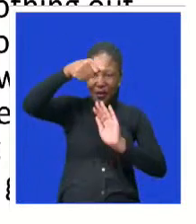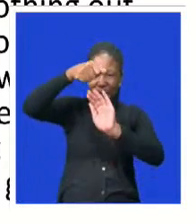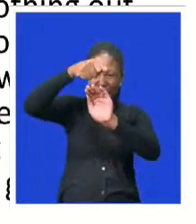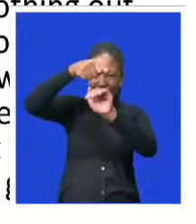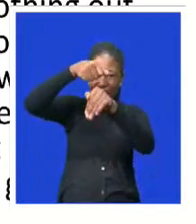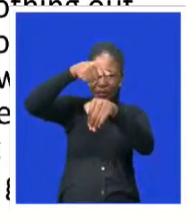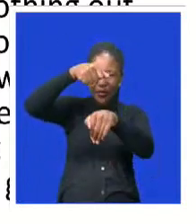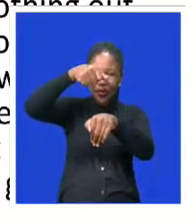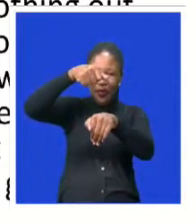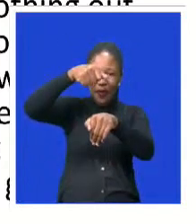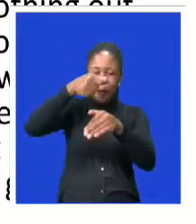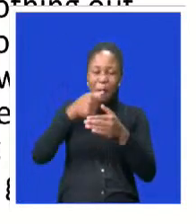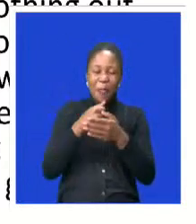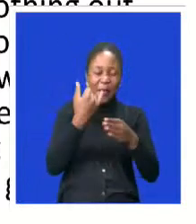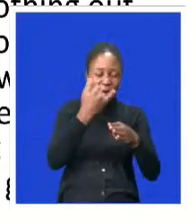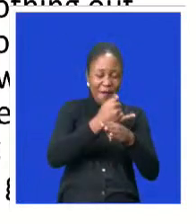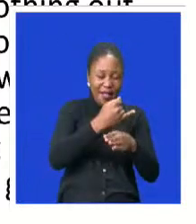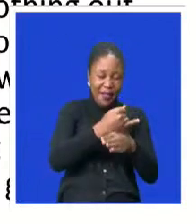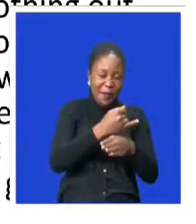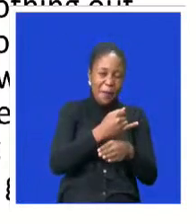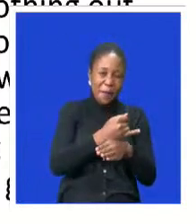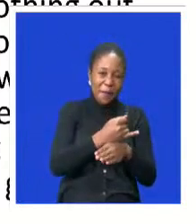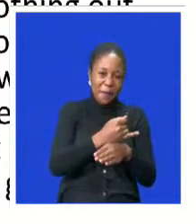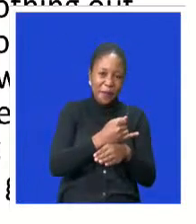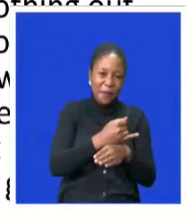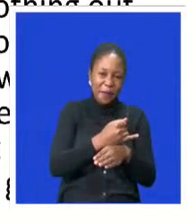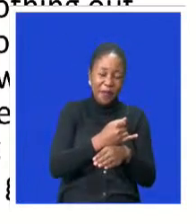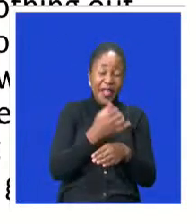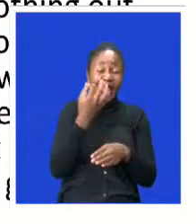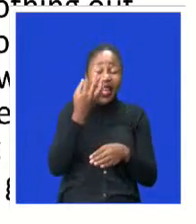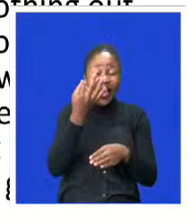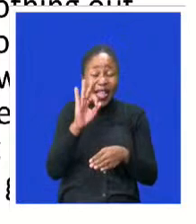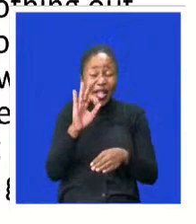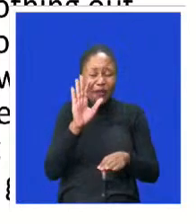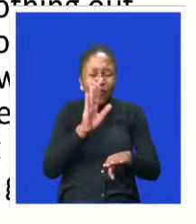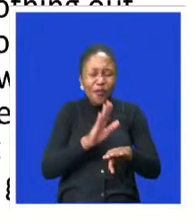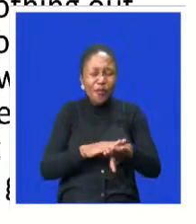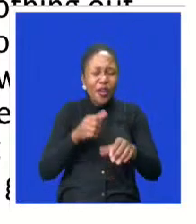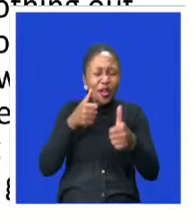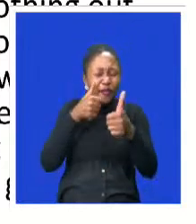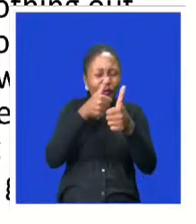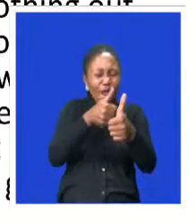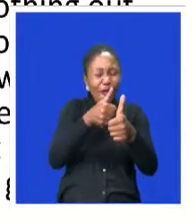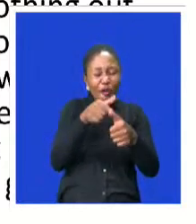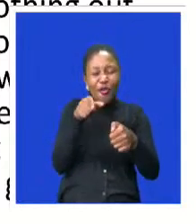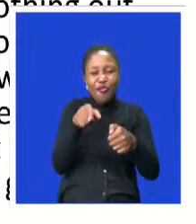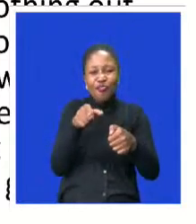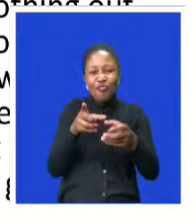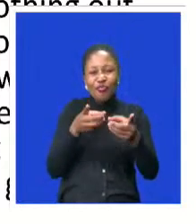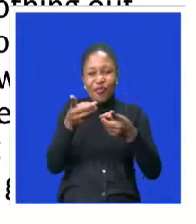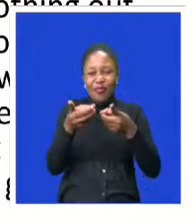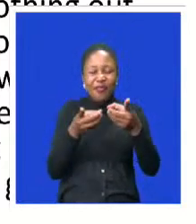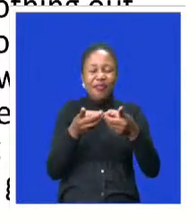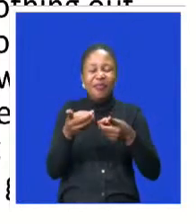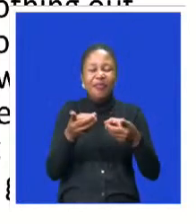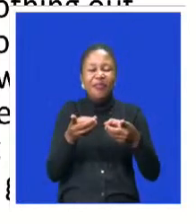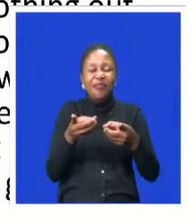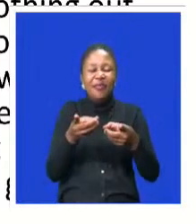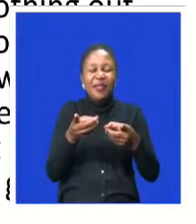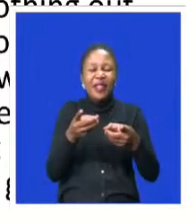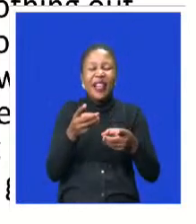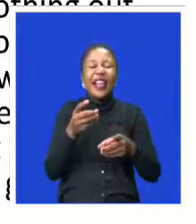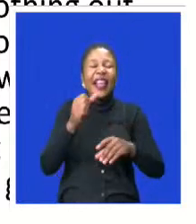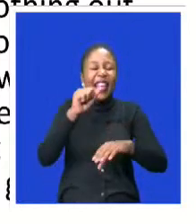do not follow these directions carefully, it might become